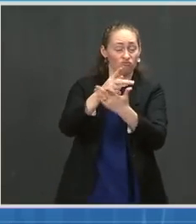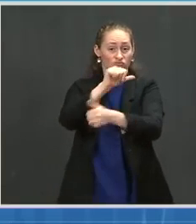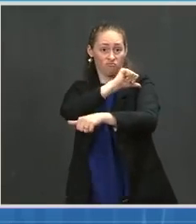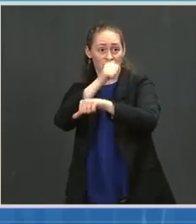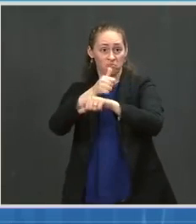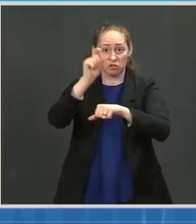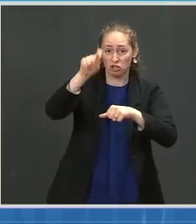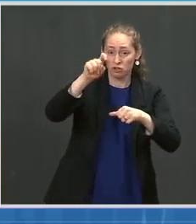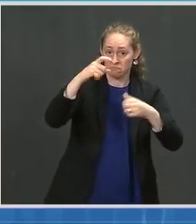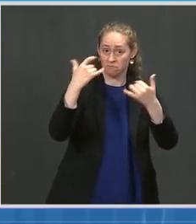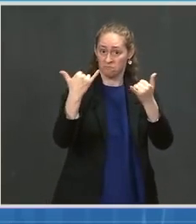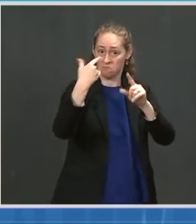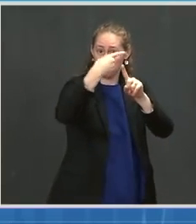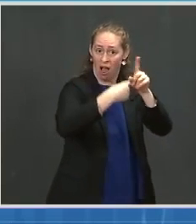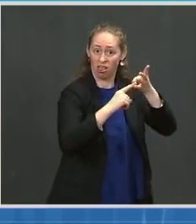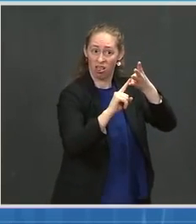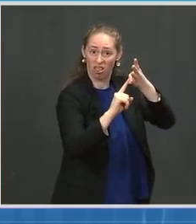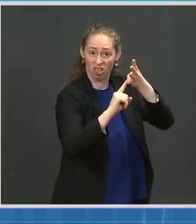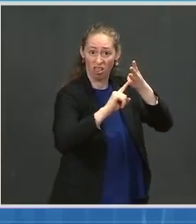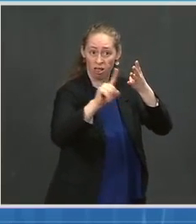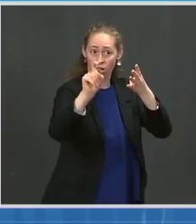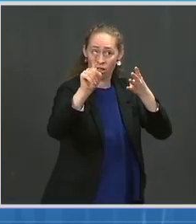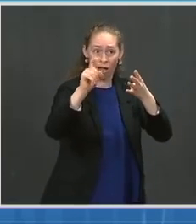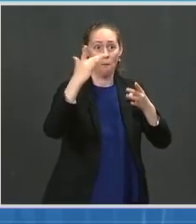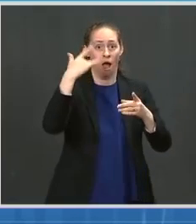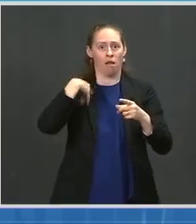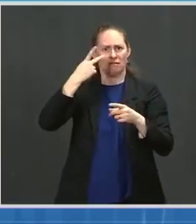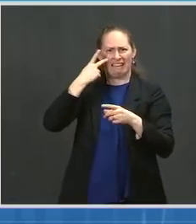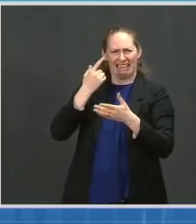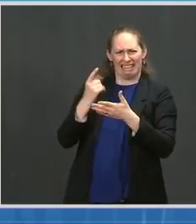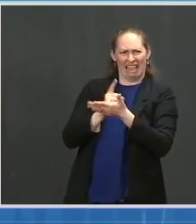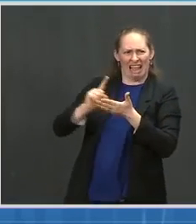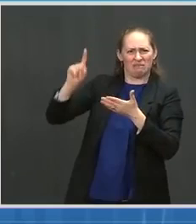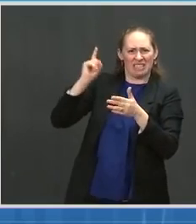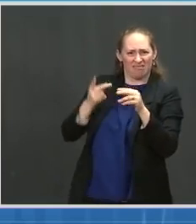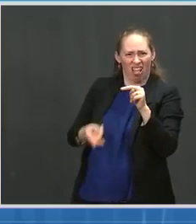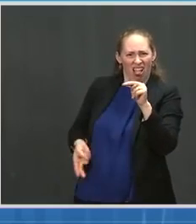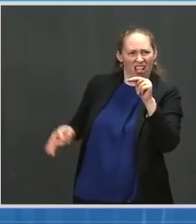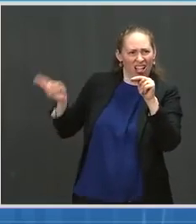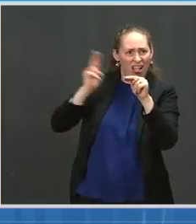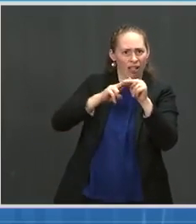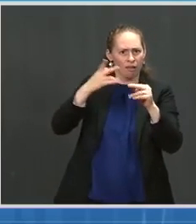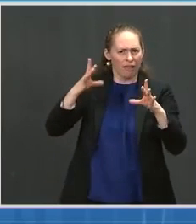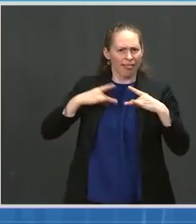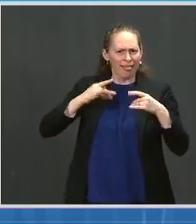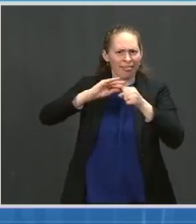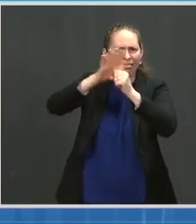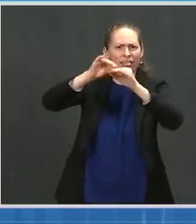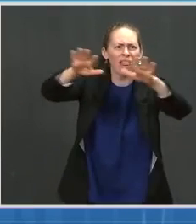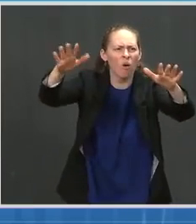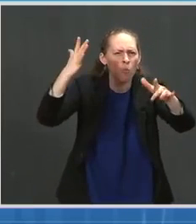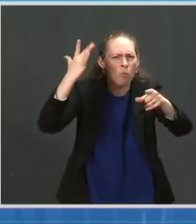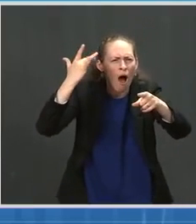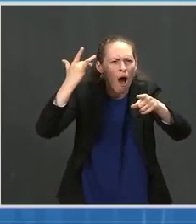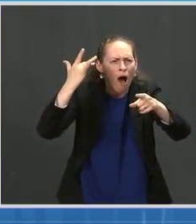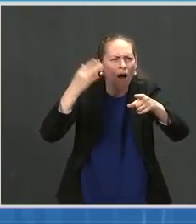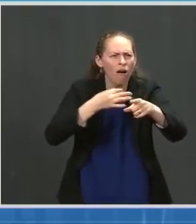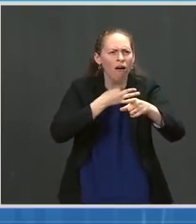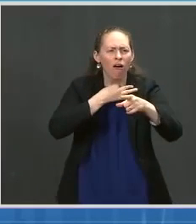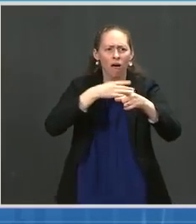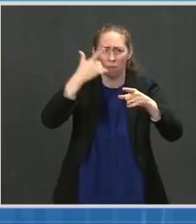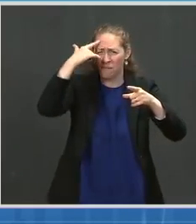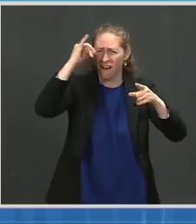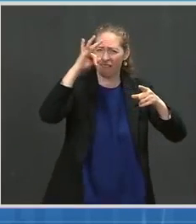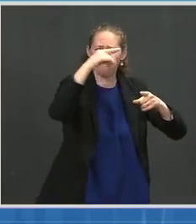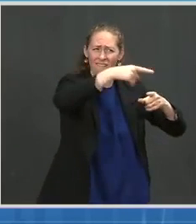the spike that we saw last week, I assume that was because of the authorization of the other plant. And then also, if you could give us an update